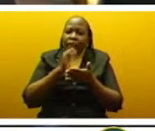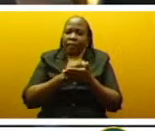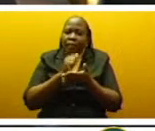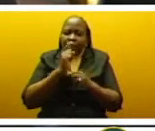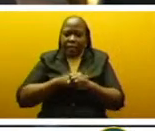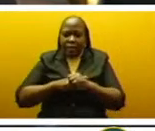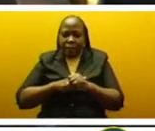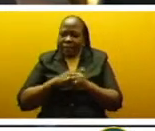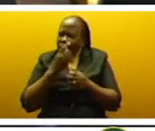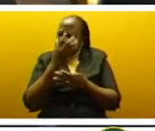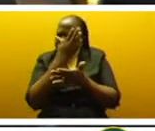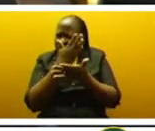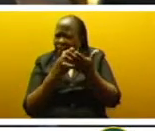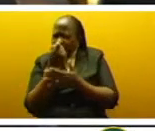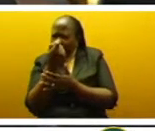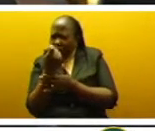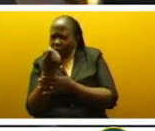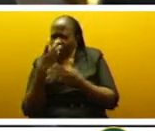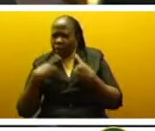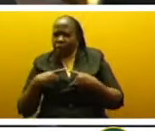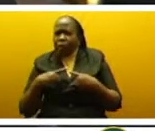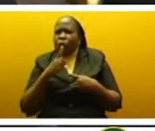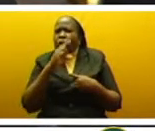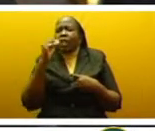court, although that case is still going on.